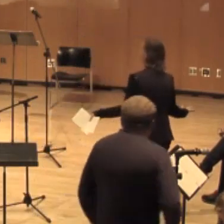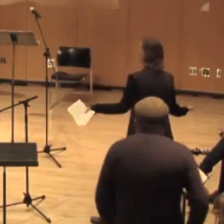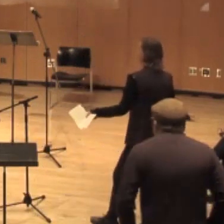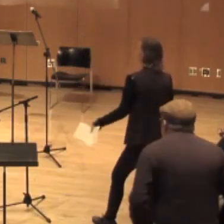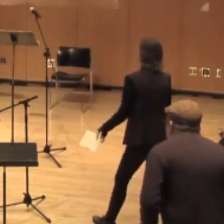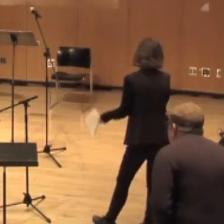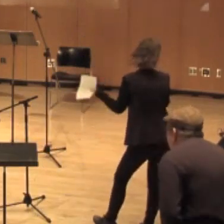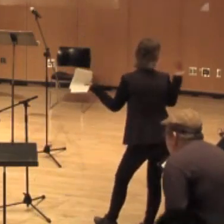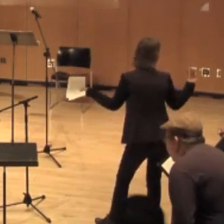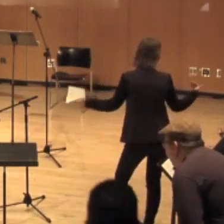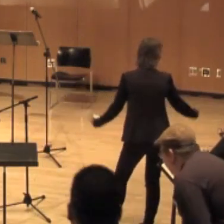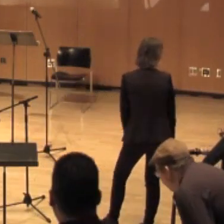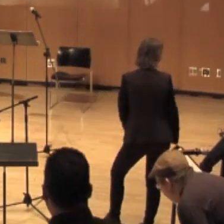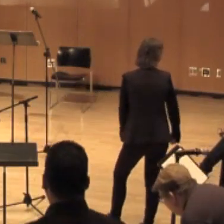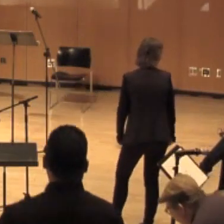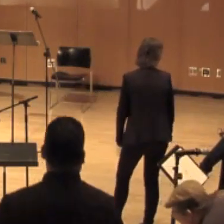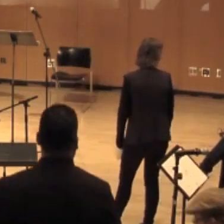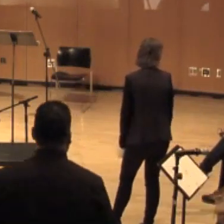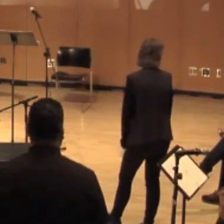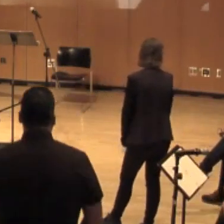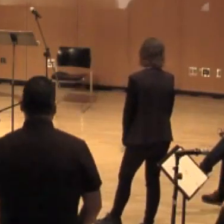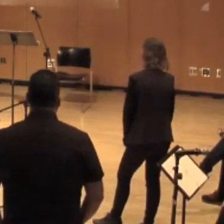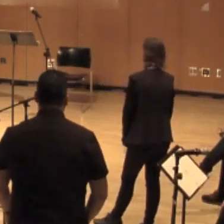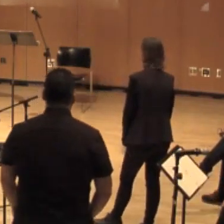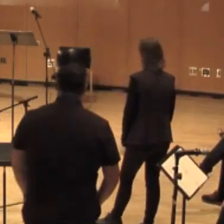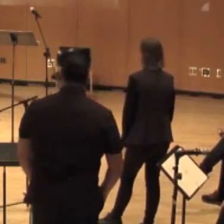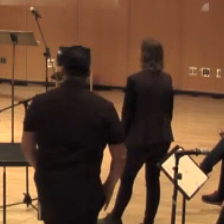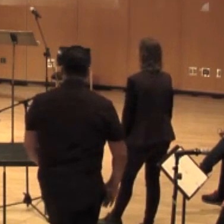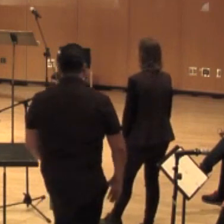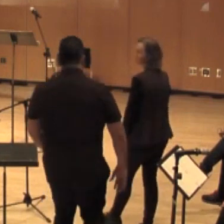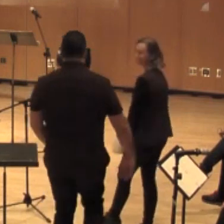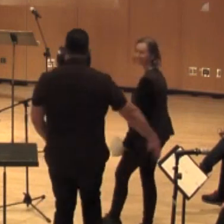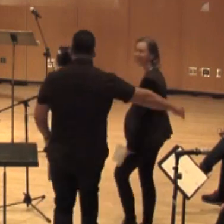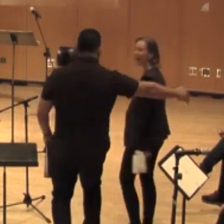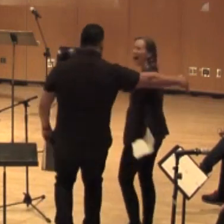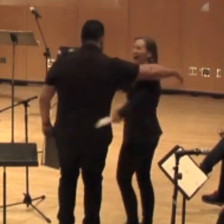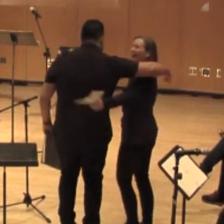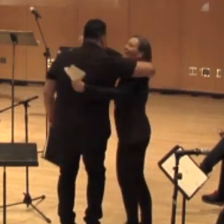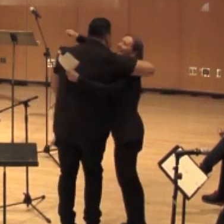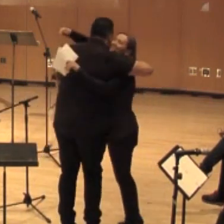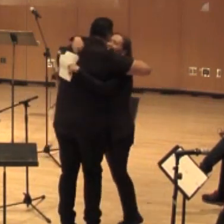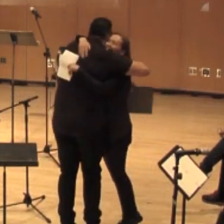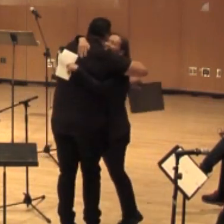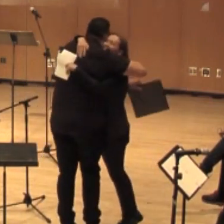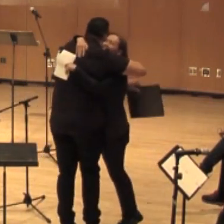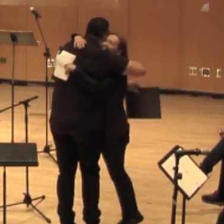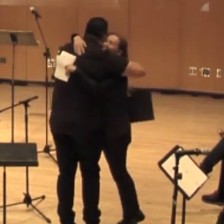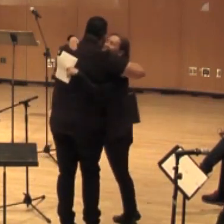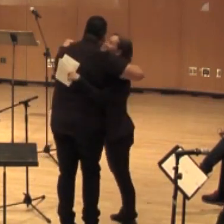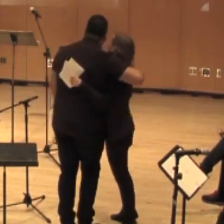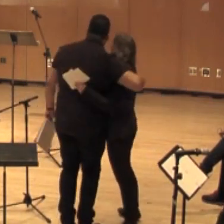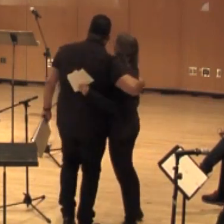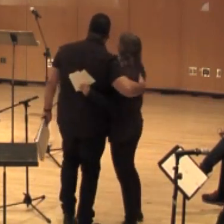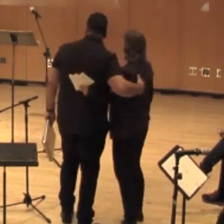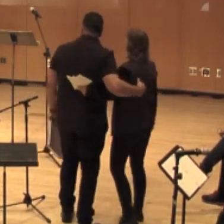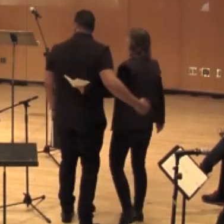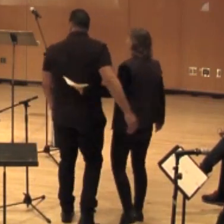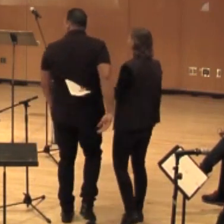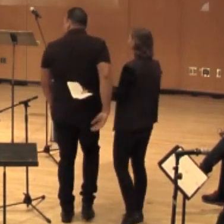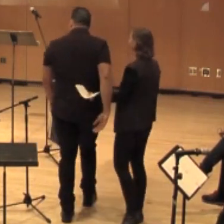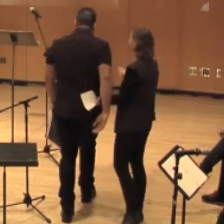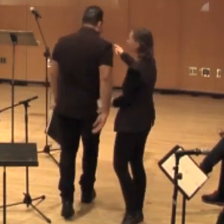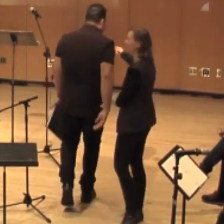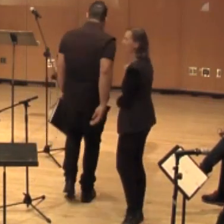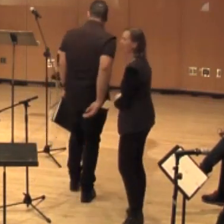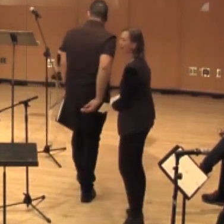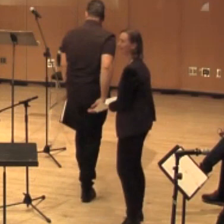oldest daughter has arrived right or has she been there before the oldest daughter comes in okay